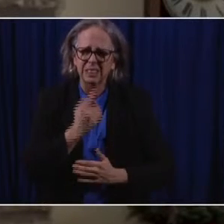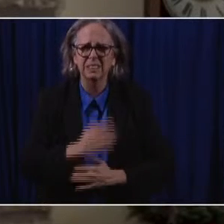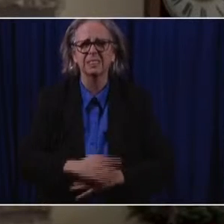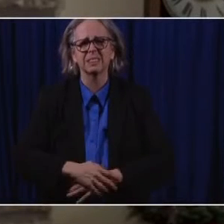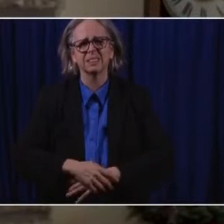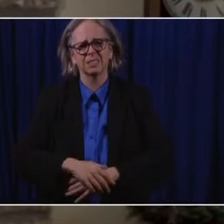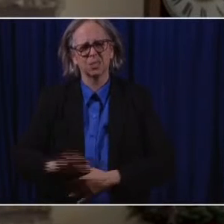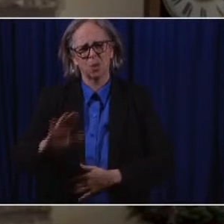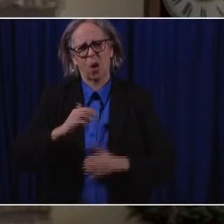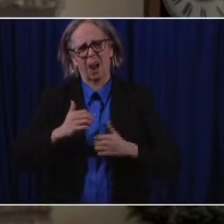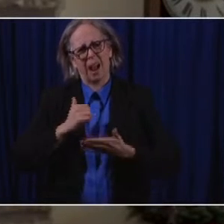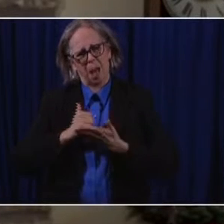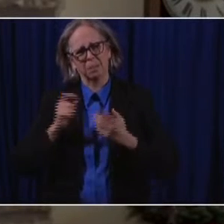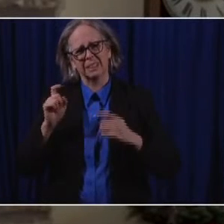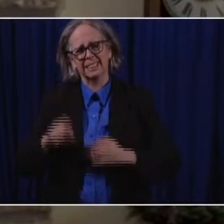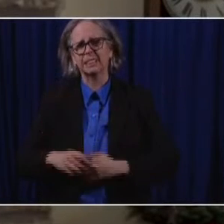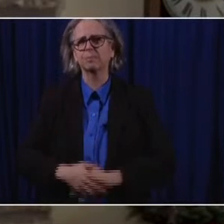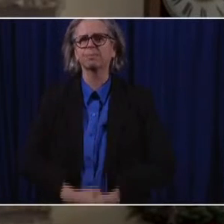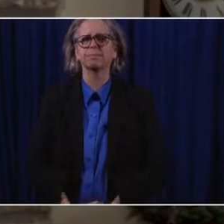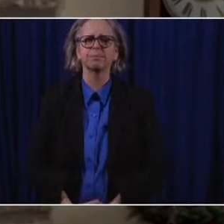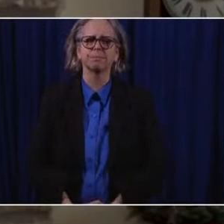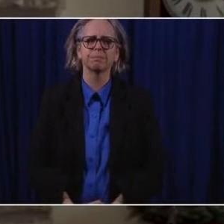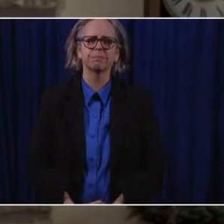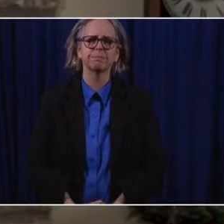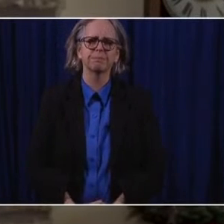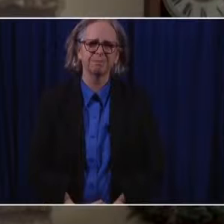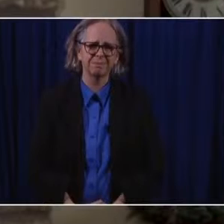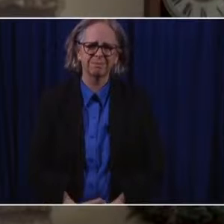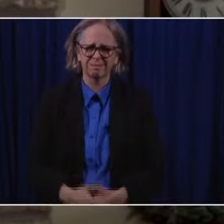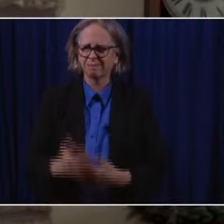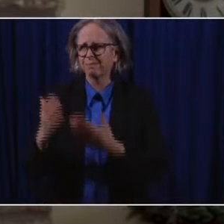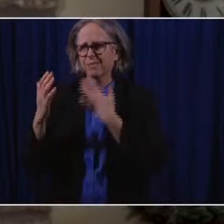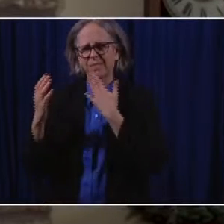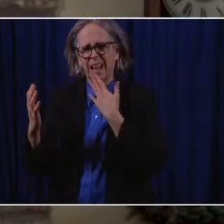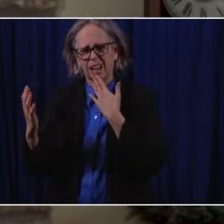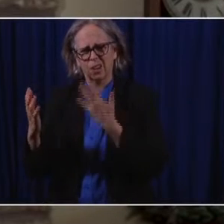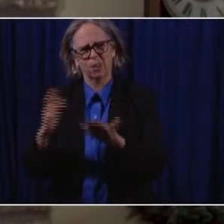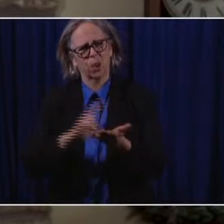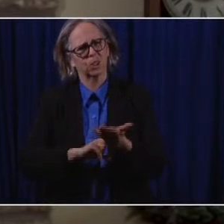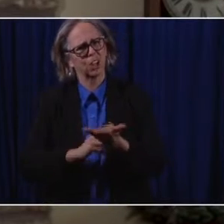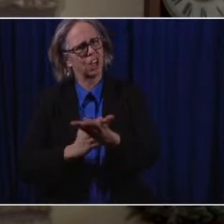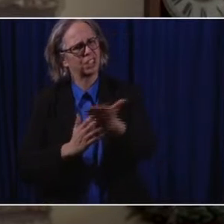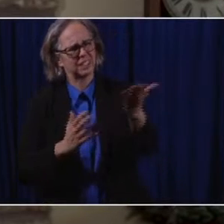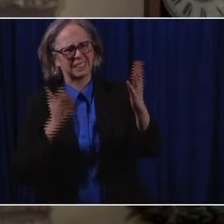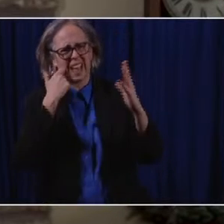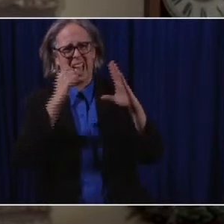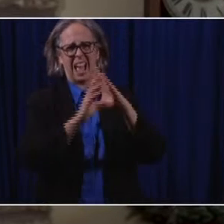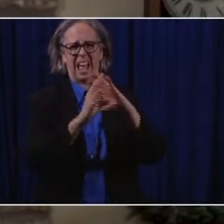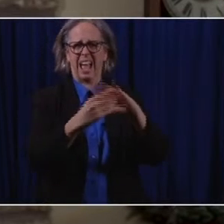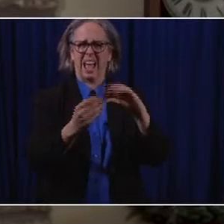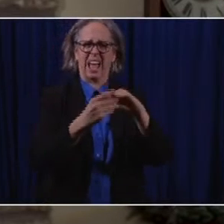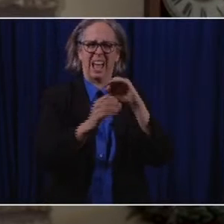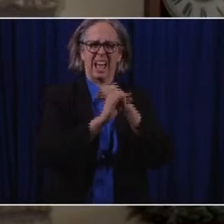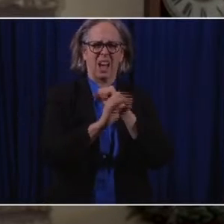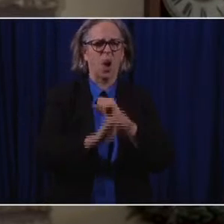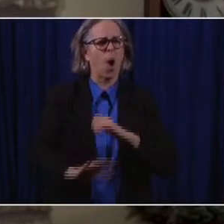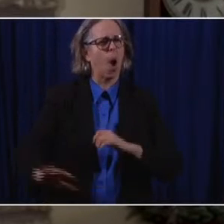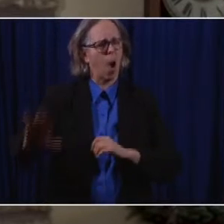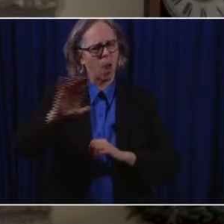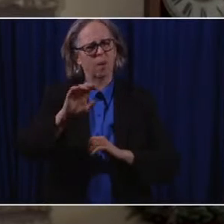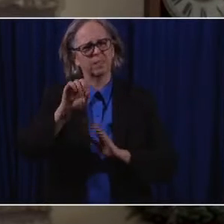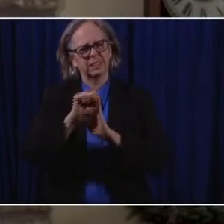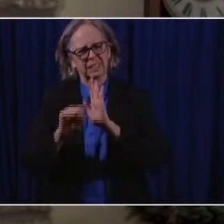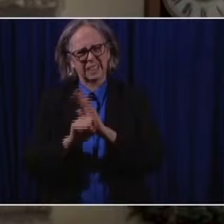want to thank all the nurses, nurses on this ad, but all the nurses in the state of Ohio, all the healthcare professionals who